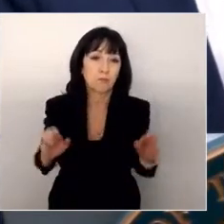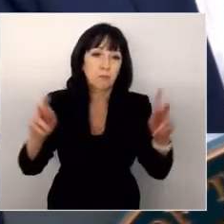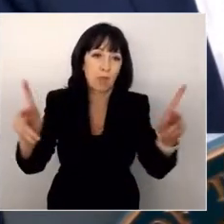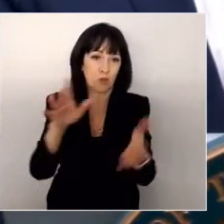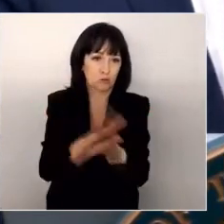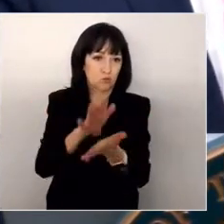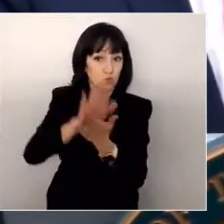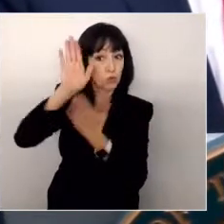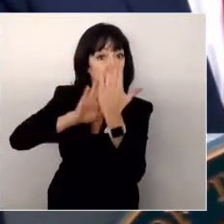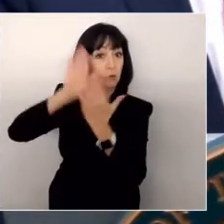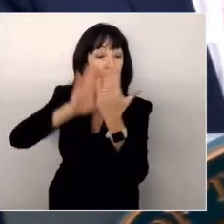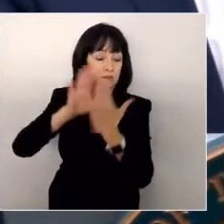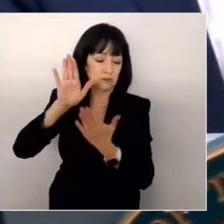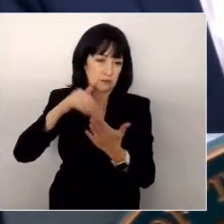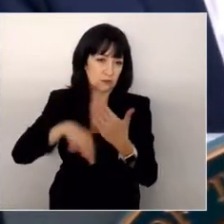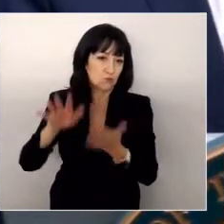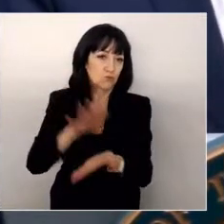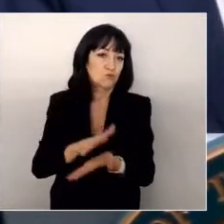important priorities,